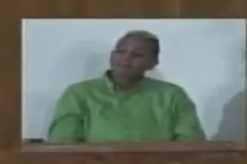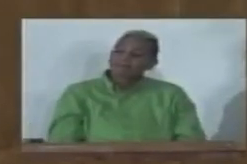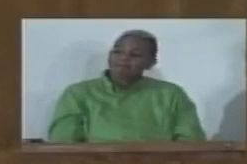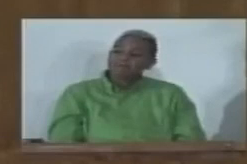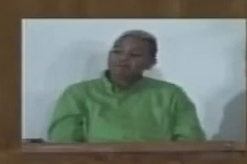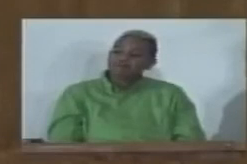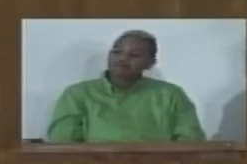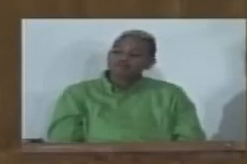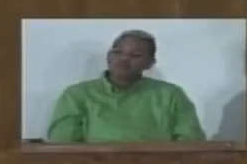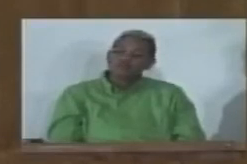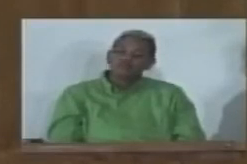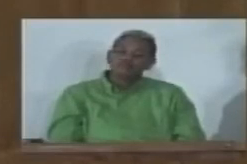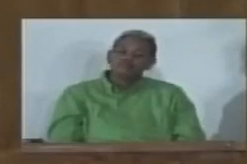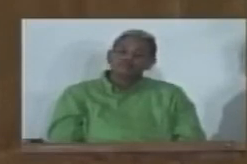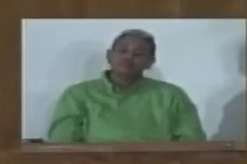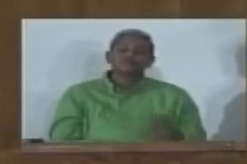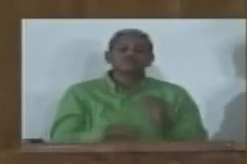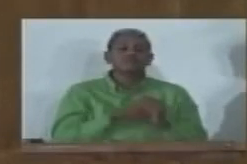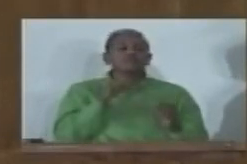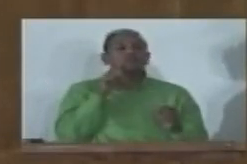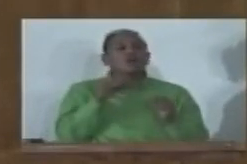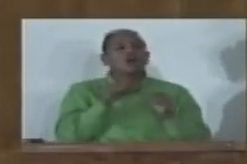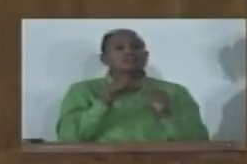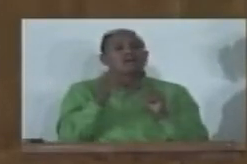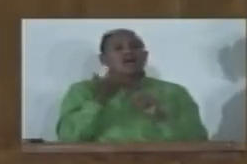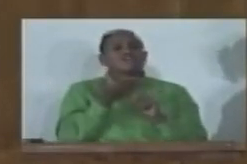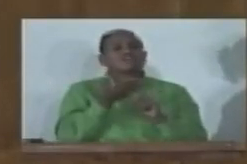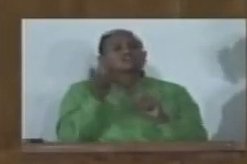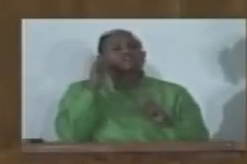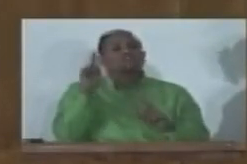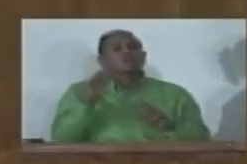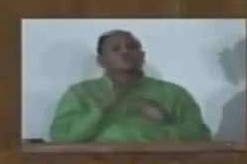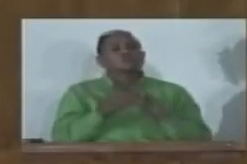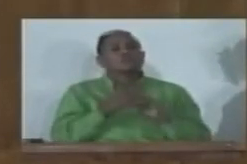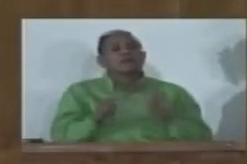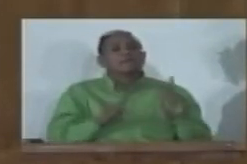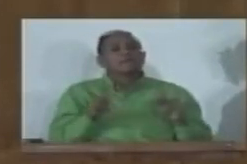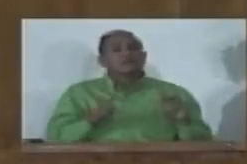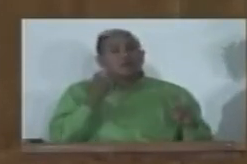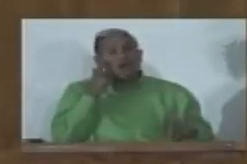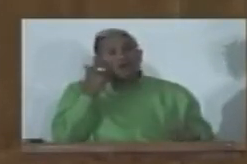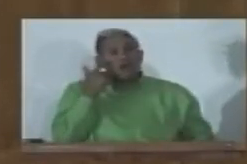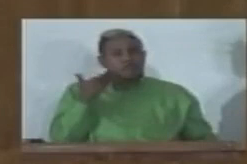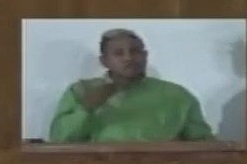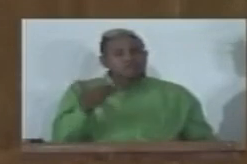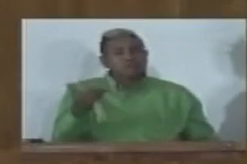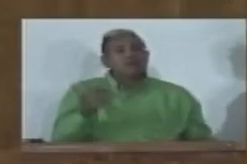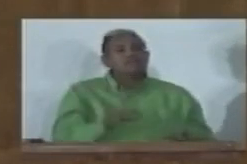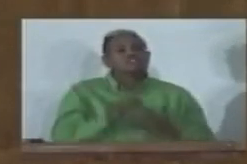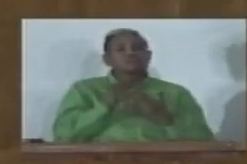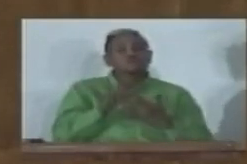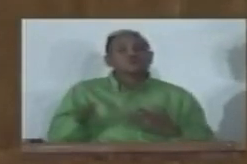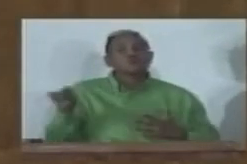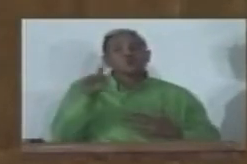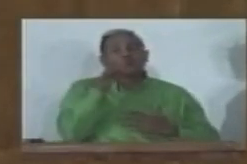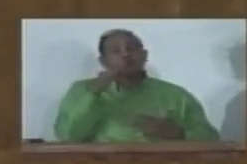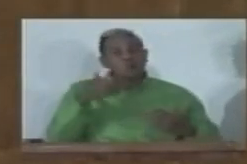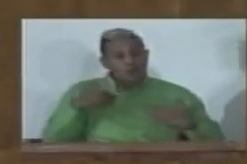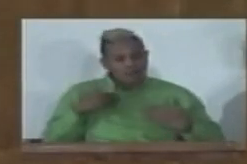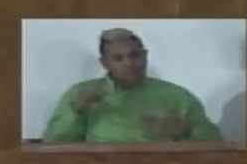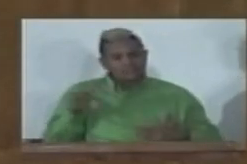I also want to commend him for his continued advocacy for the Jamaican people, especially those with